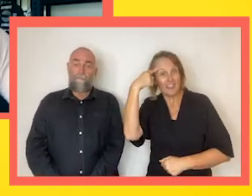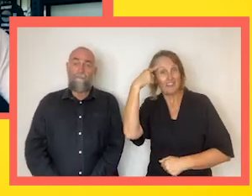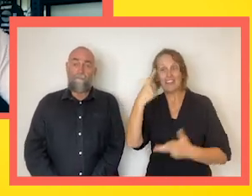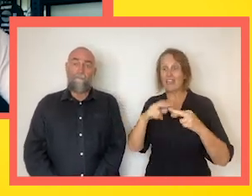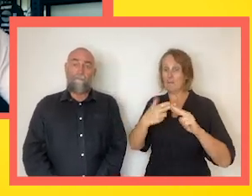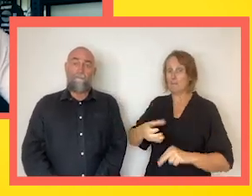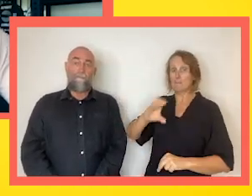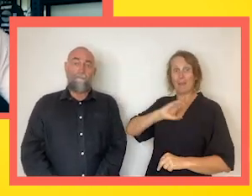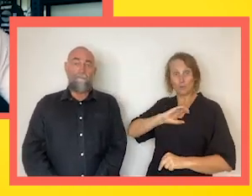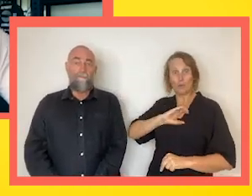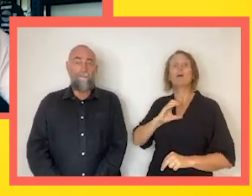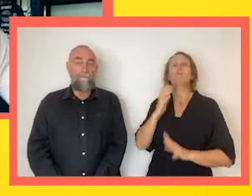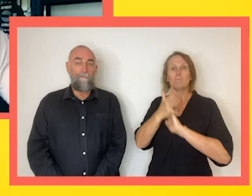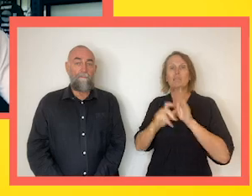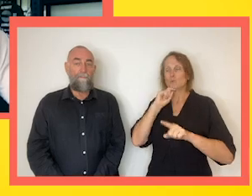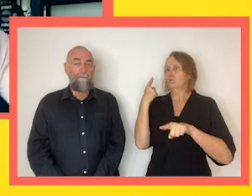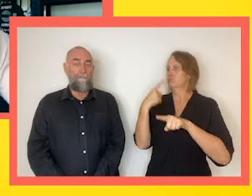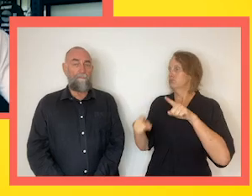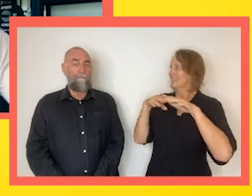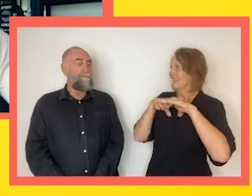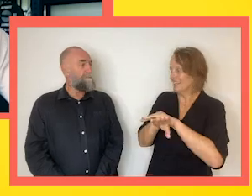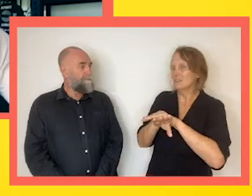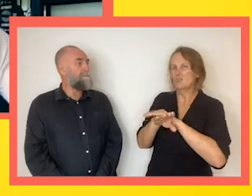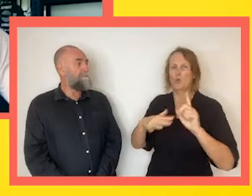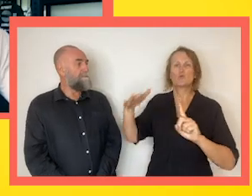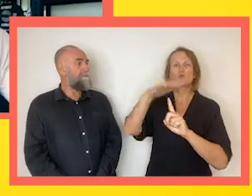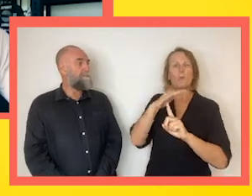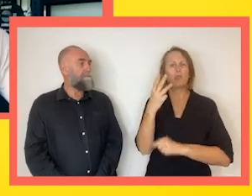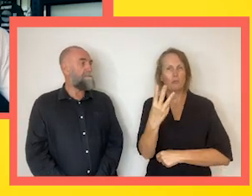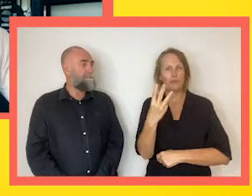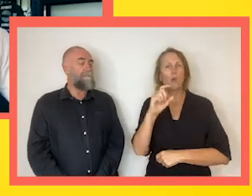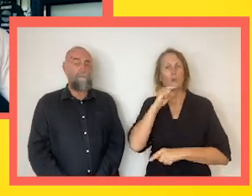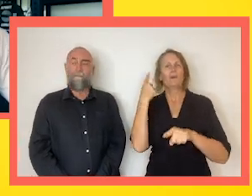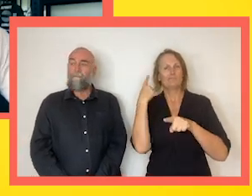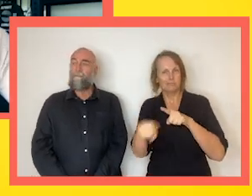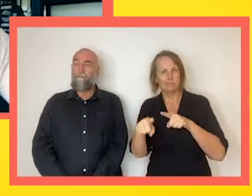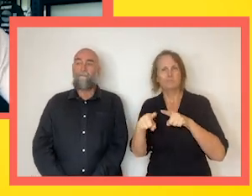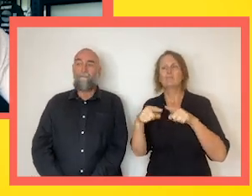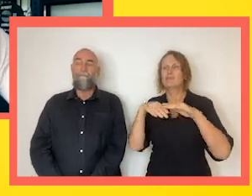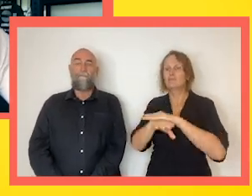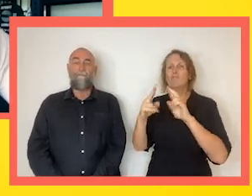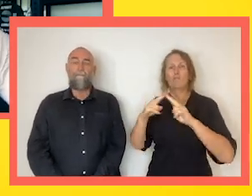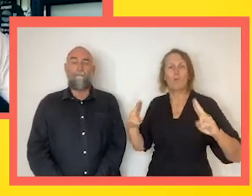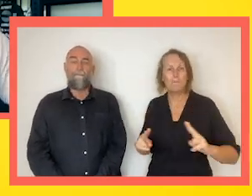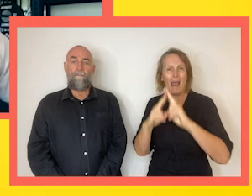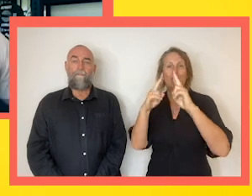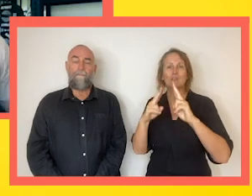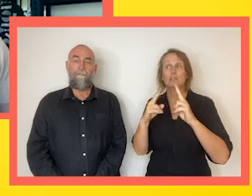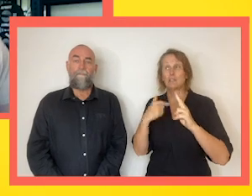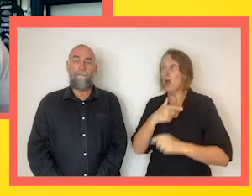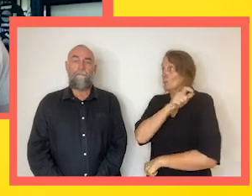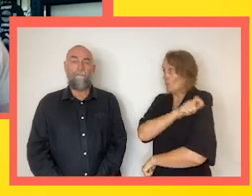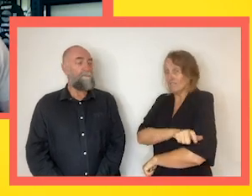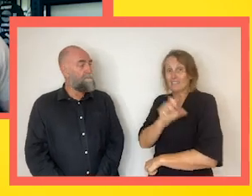podium. So if we get a medal at this repechage tournament, top 3 qualify for the Paris 2024 Games. So